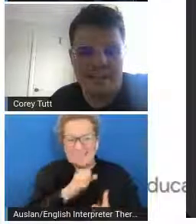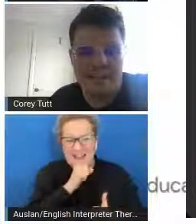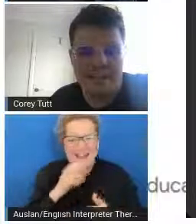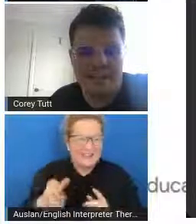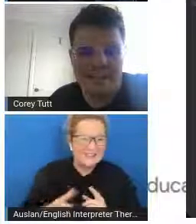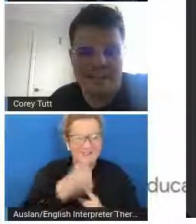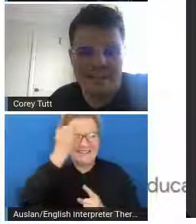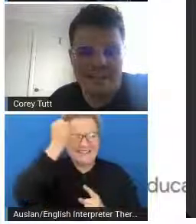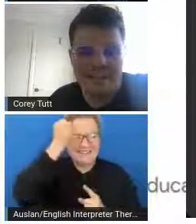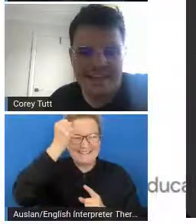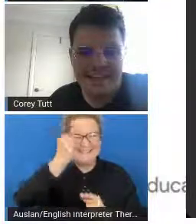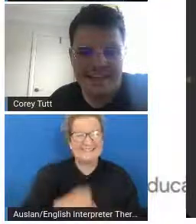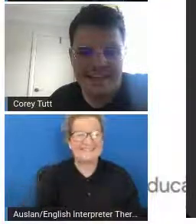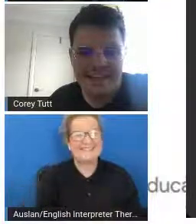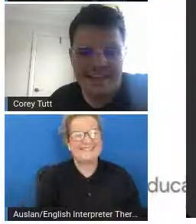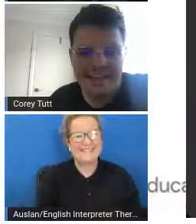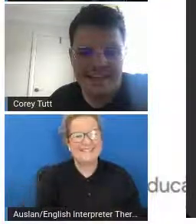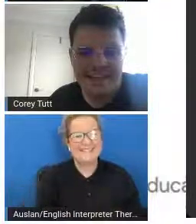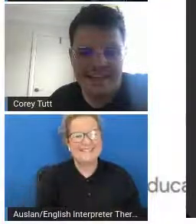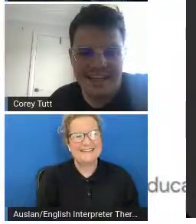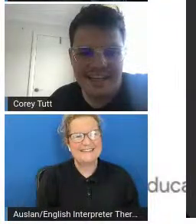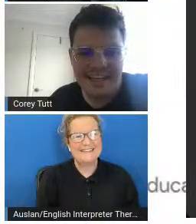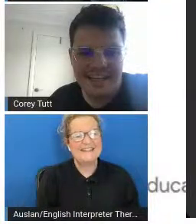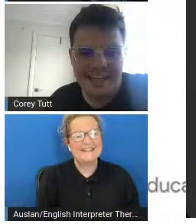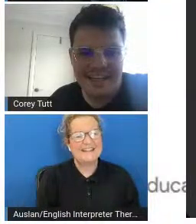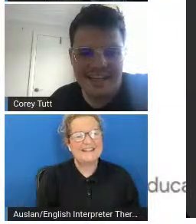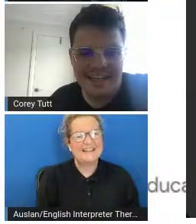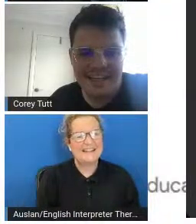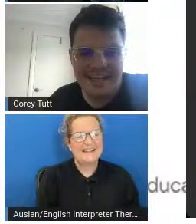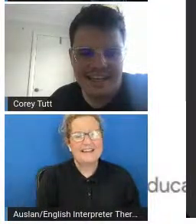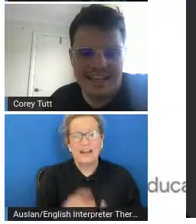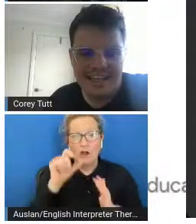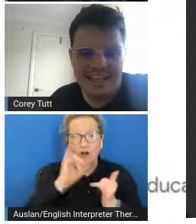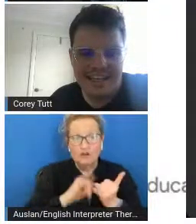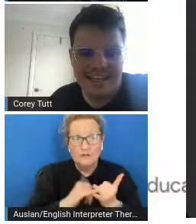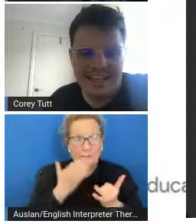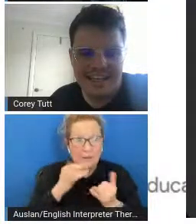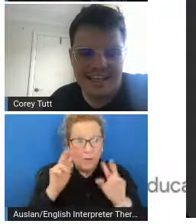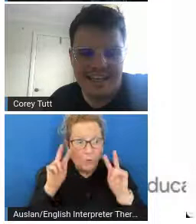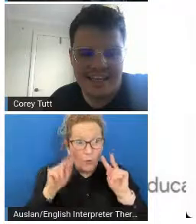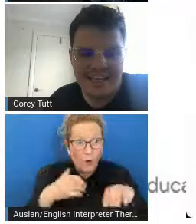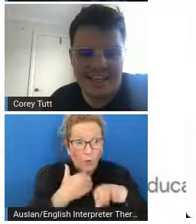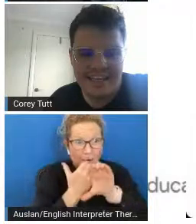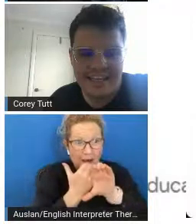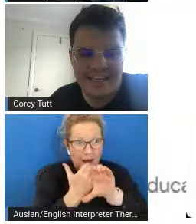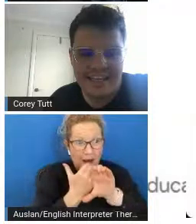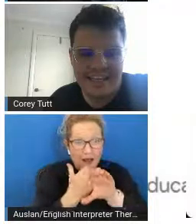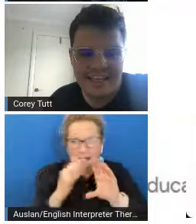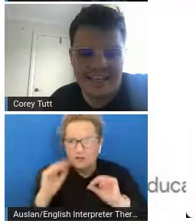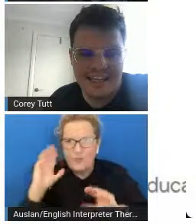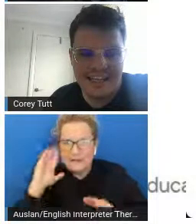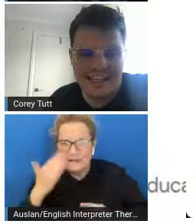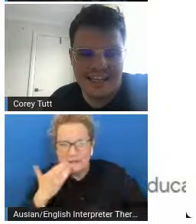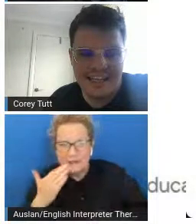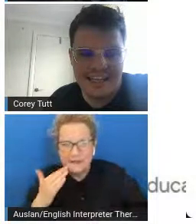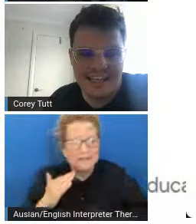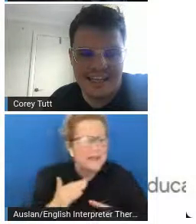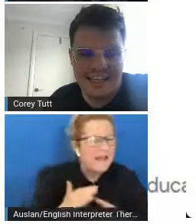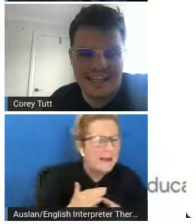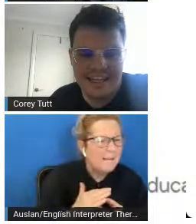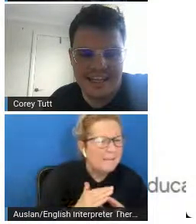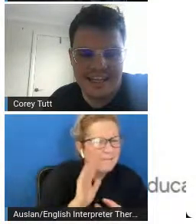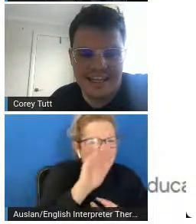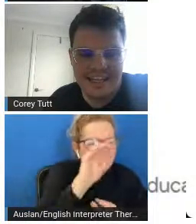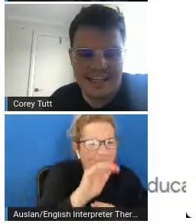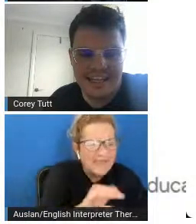won. Hey, team, can we, right, everyone watching the webinar, just stop listening for a moment. Shall we just